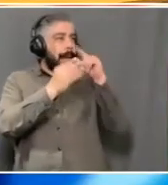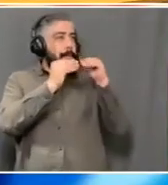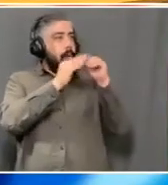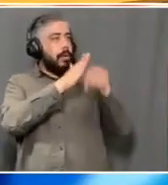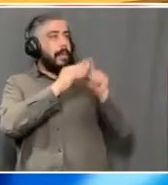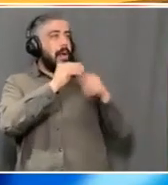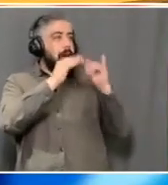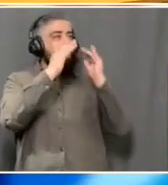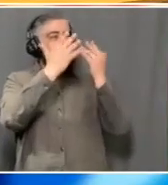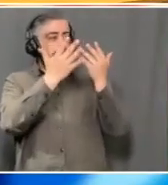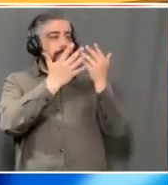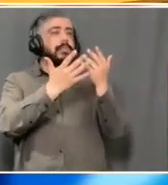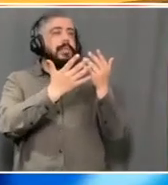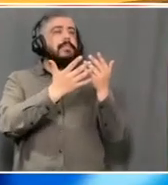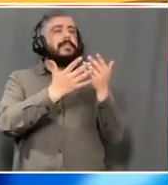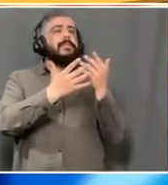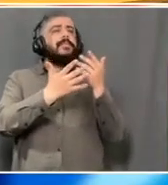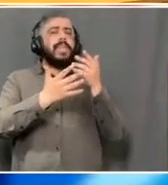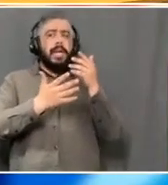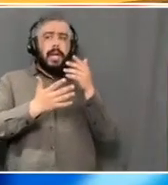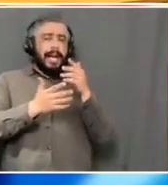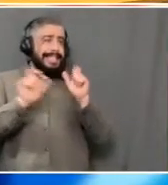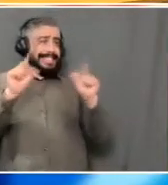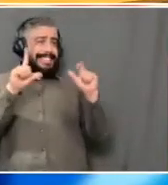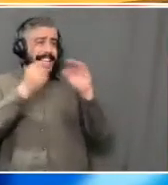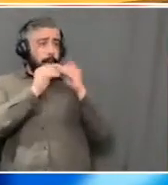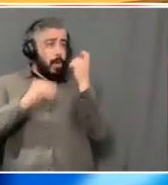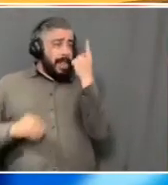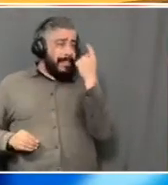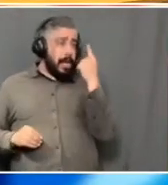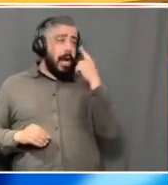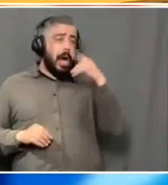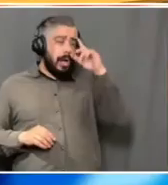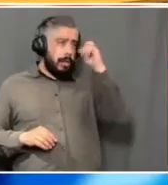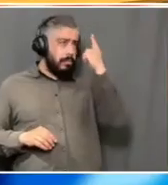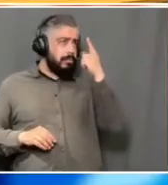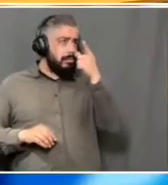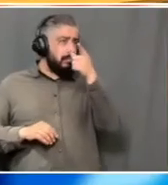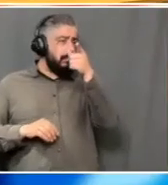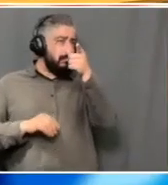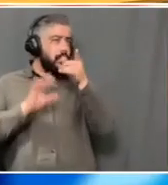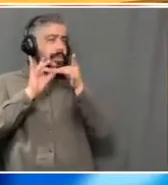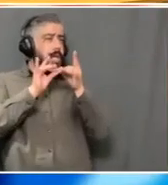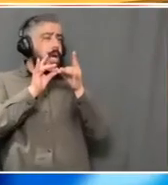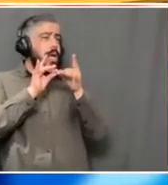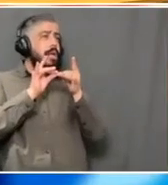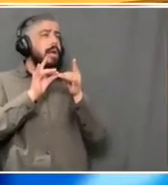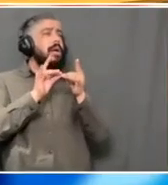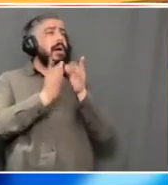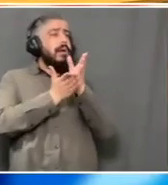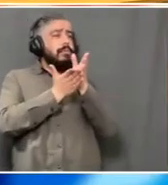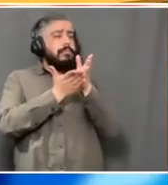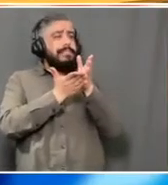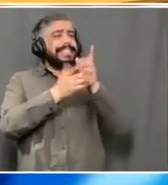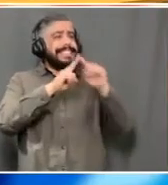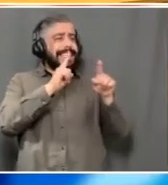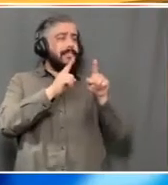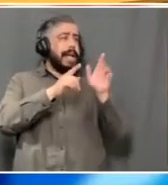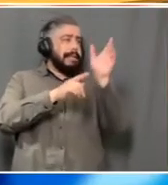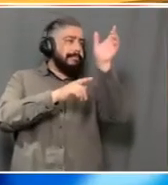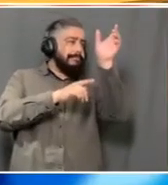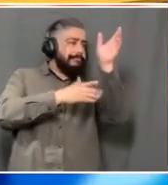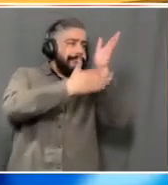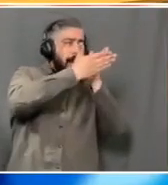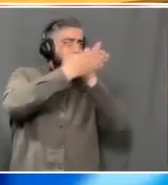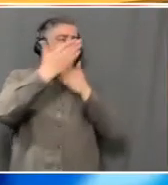evaluative piece, those budgets, or I know different slides have different slices, but like, is that